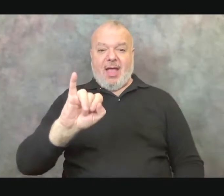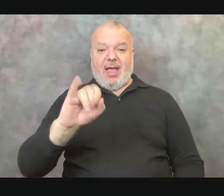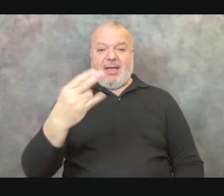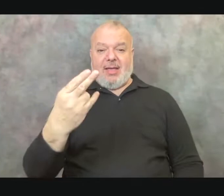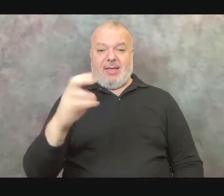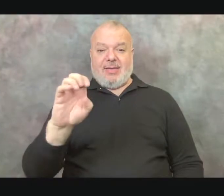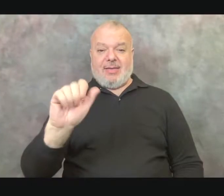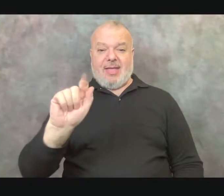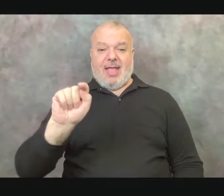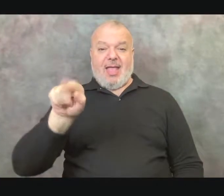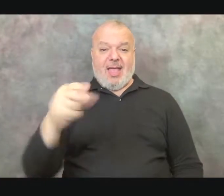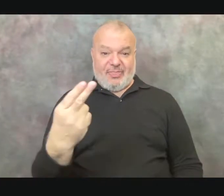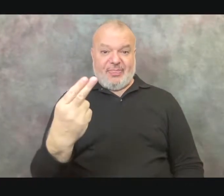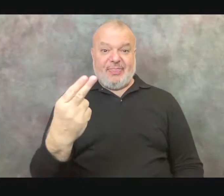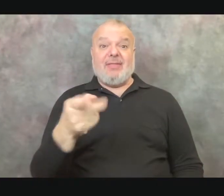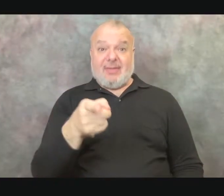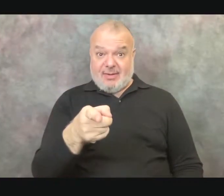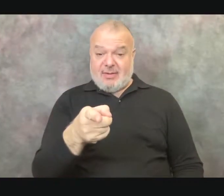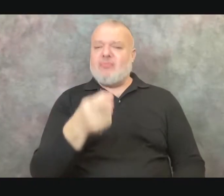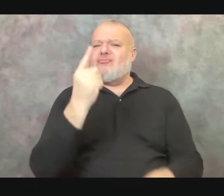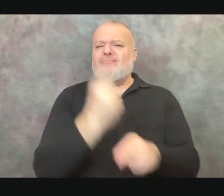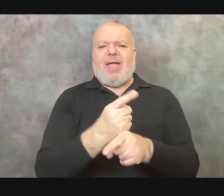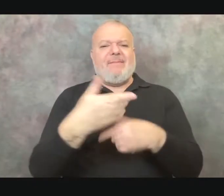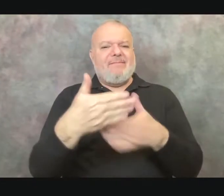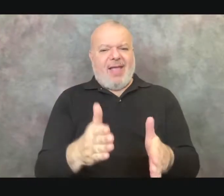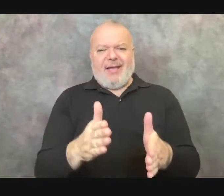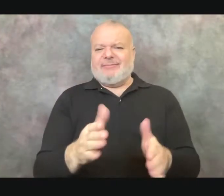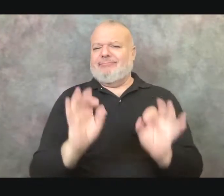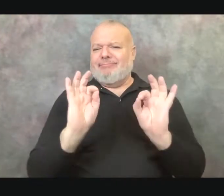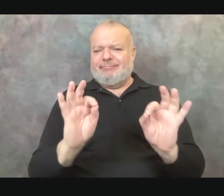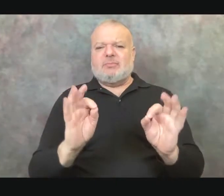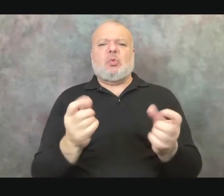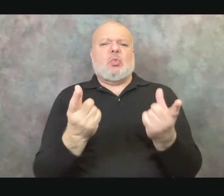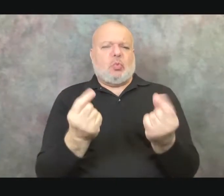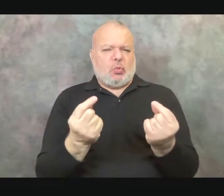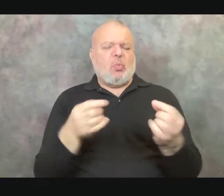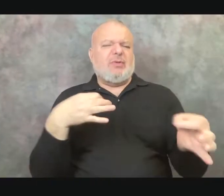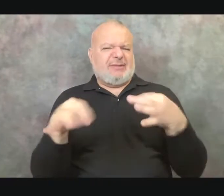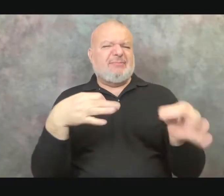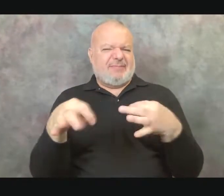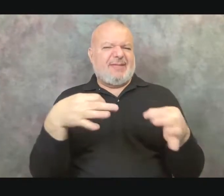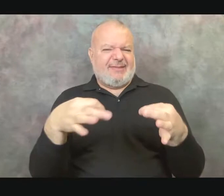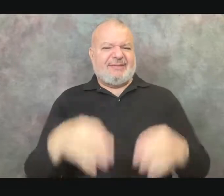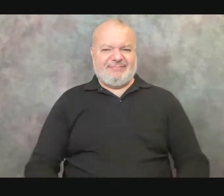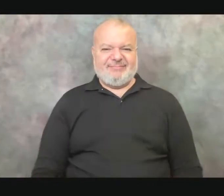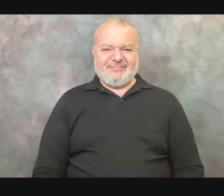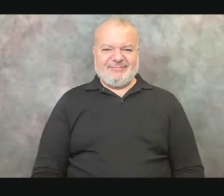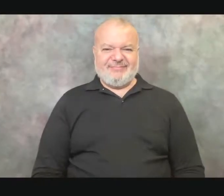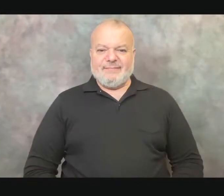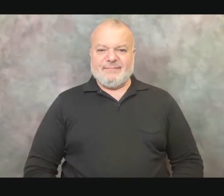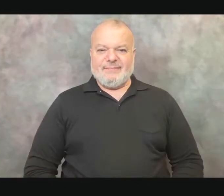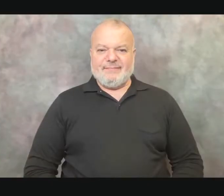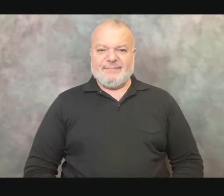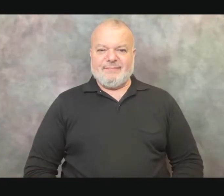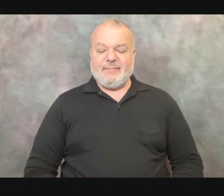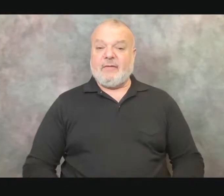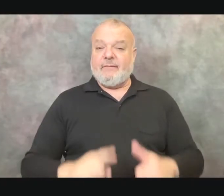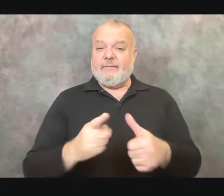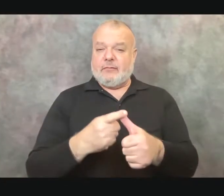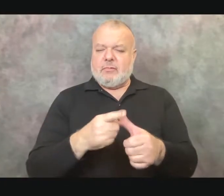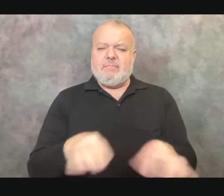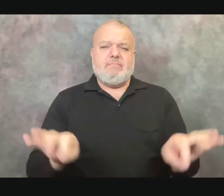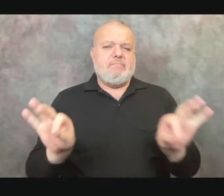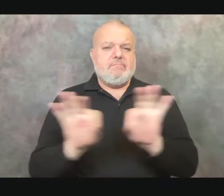Insert the swab into the tube, making sure the swab tip touches the bottom of the tube. Stir